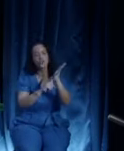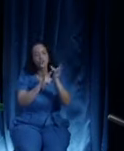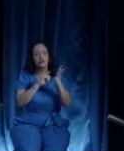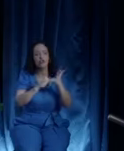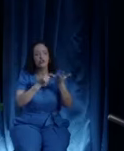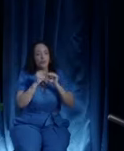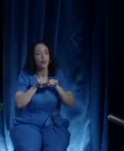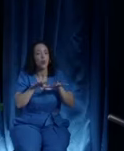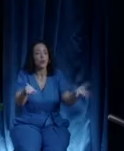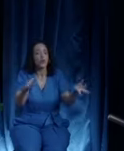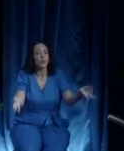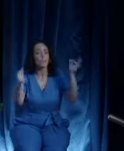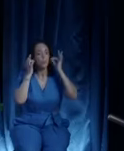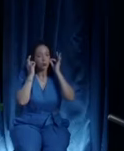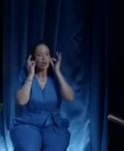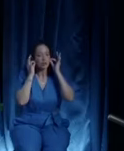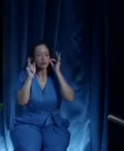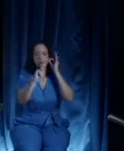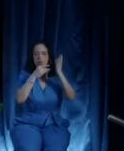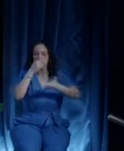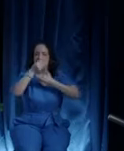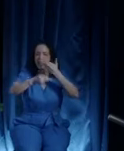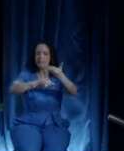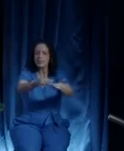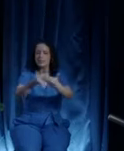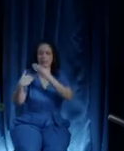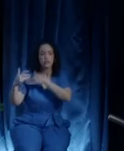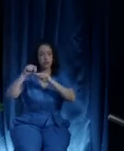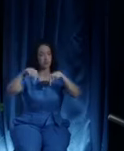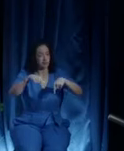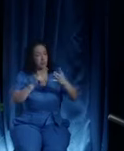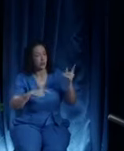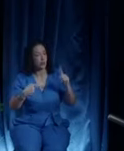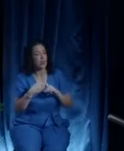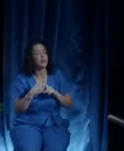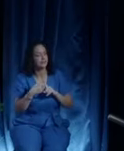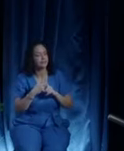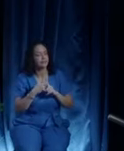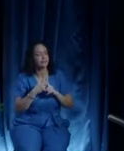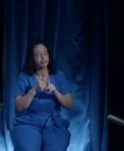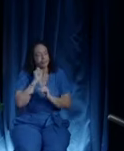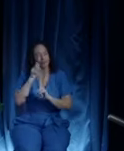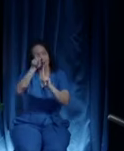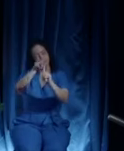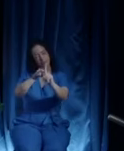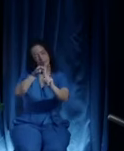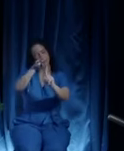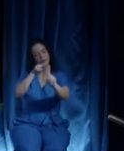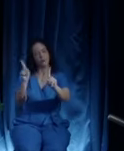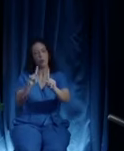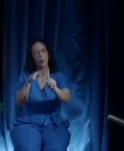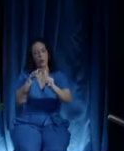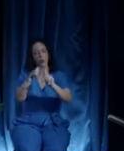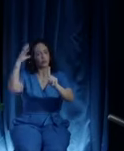Harry Stee, which is a basic narrative history of this country, seen through the lens of the